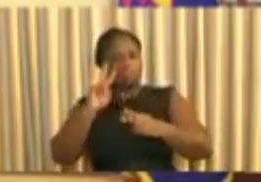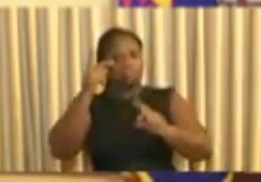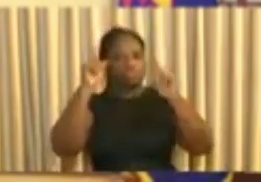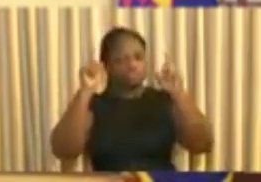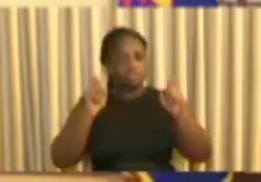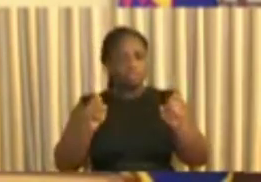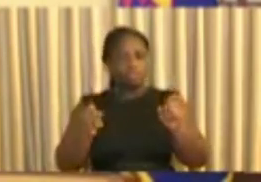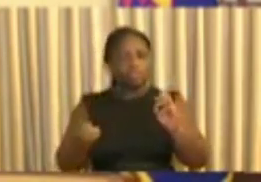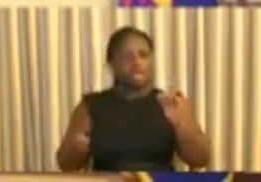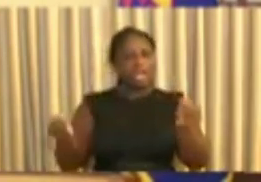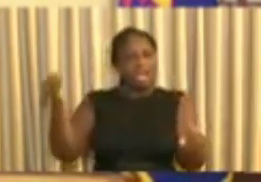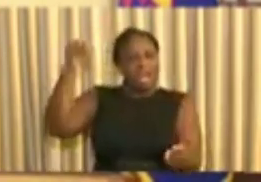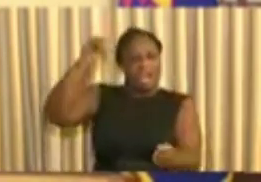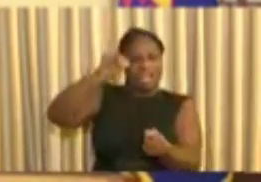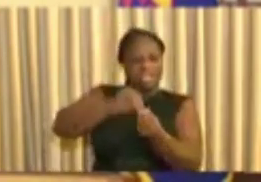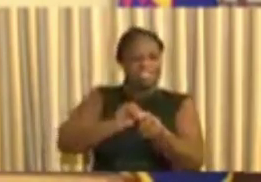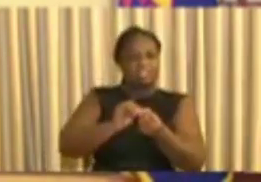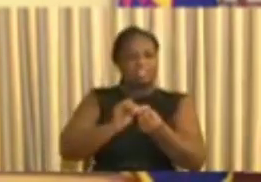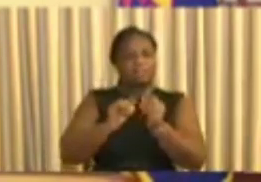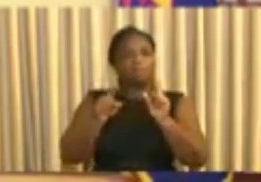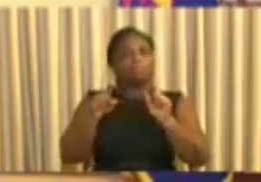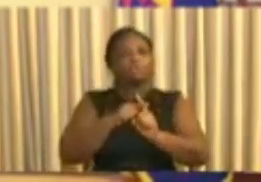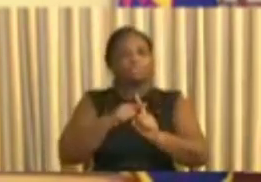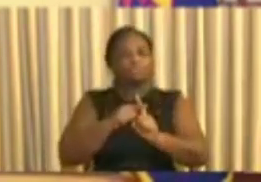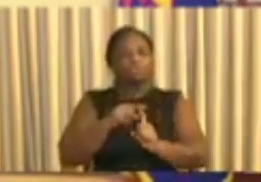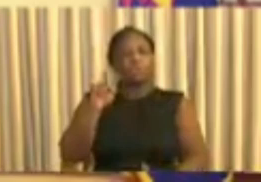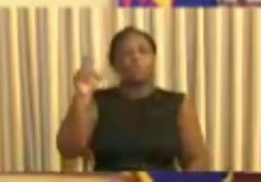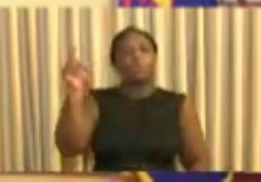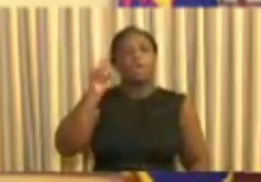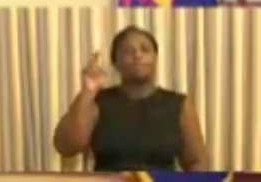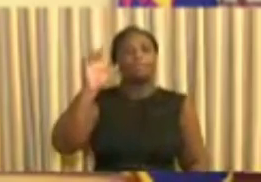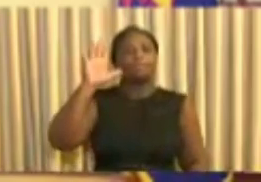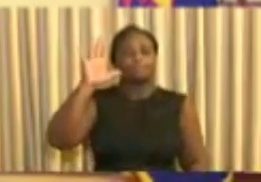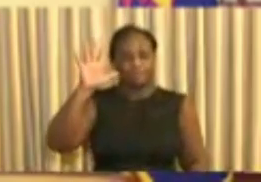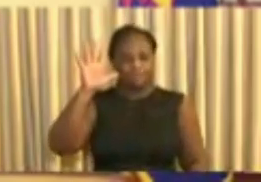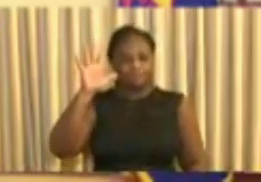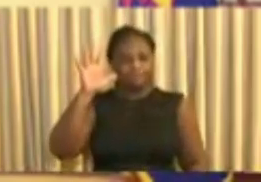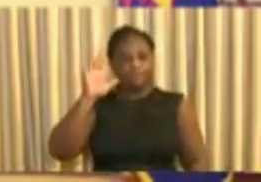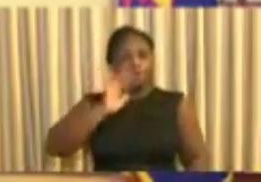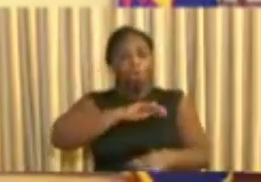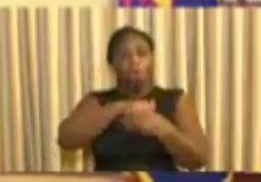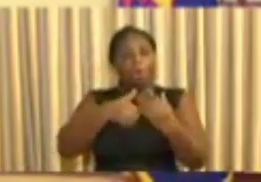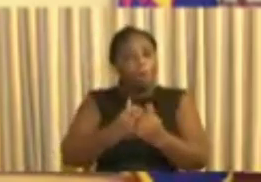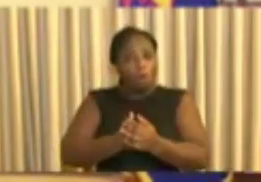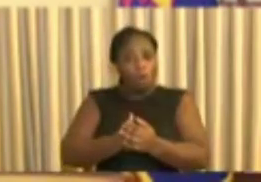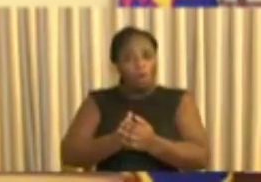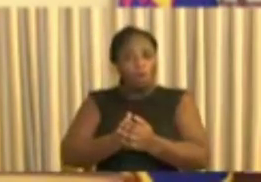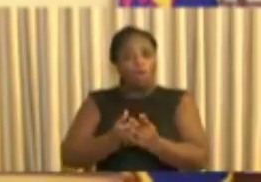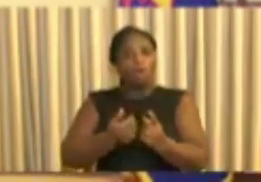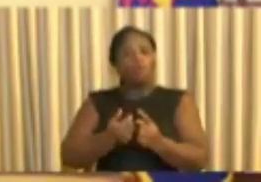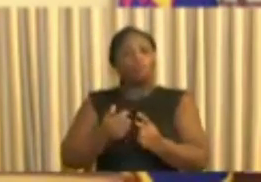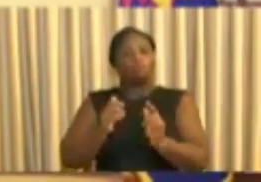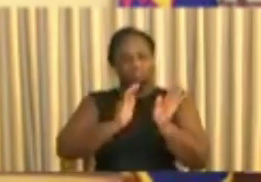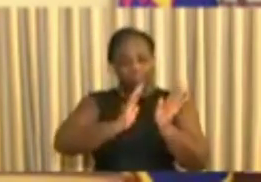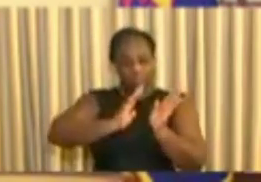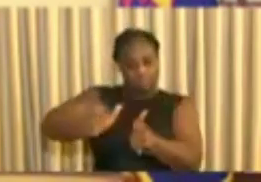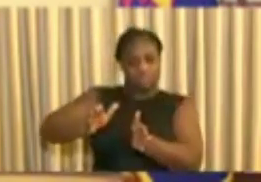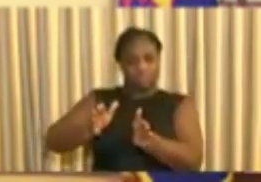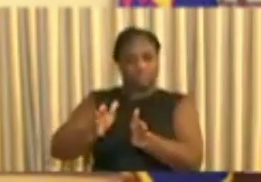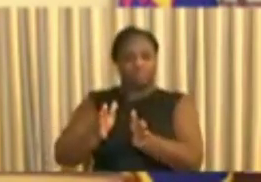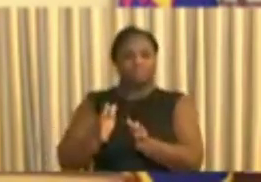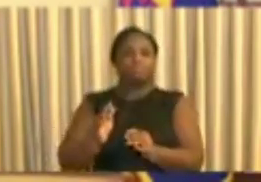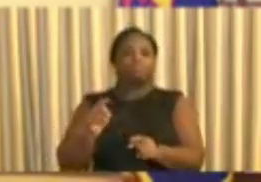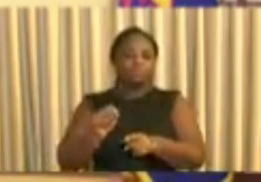the total number of those found to be positive to 105, all of whom have been isolated for